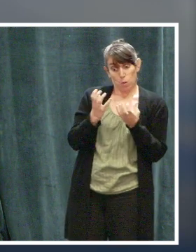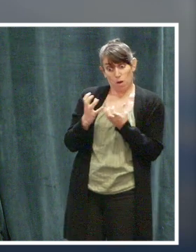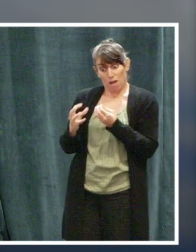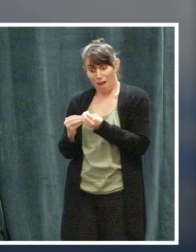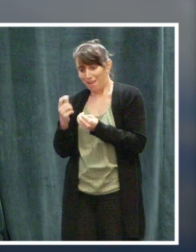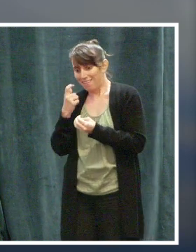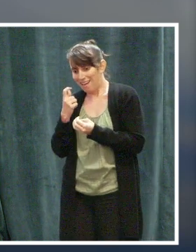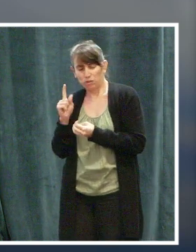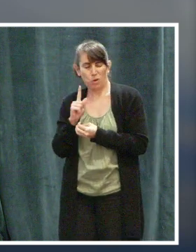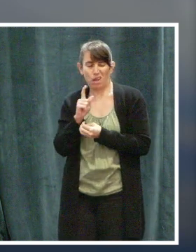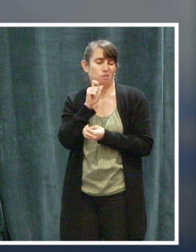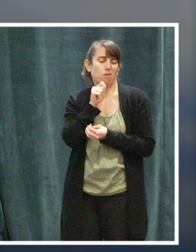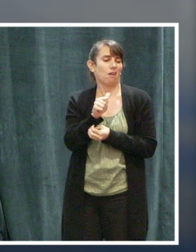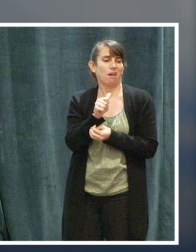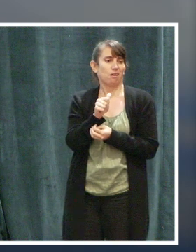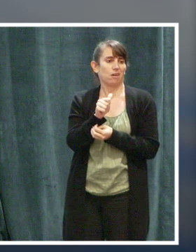them in the tables.